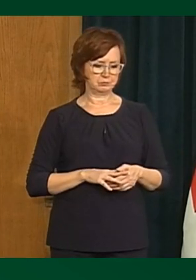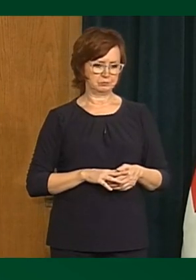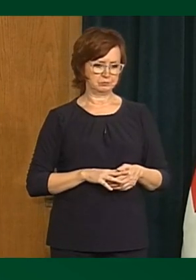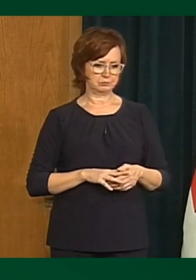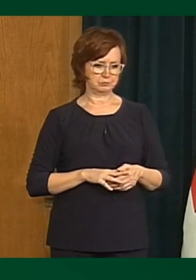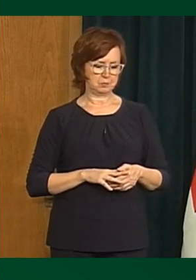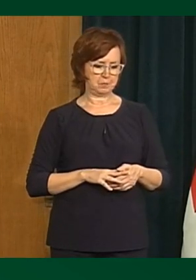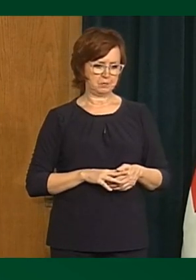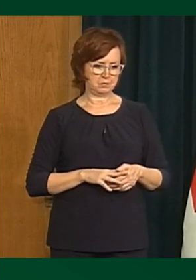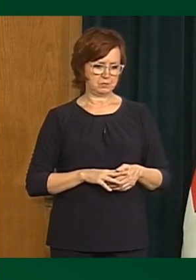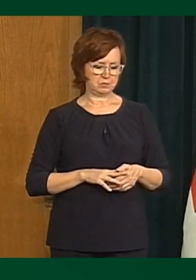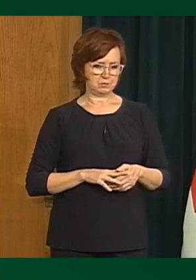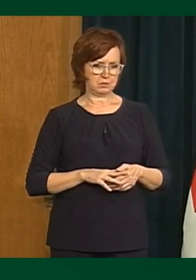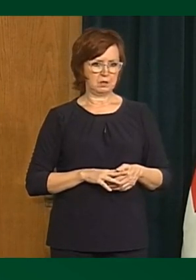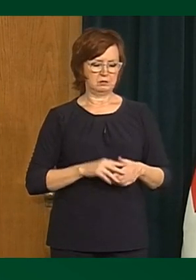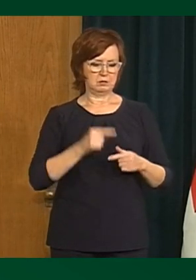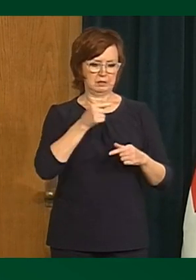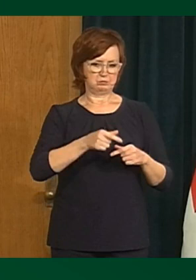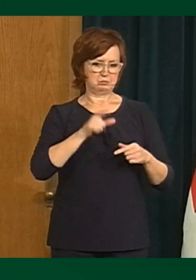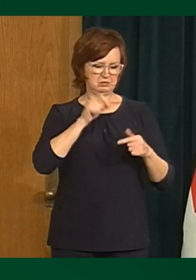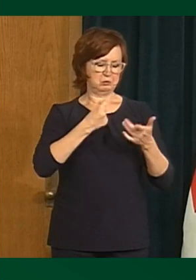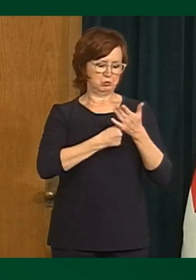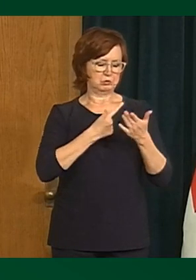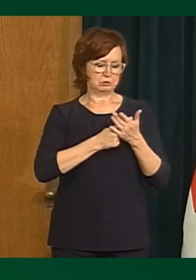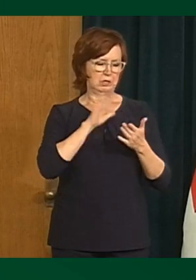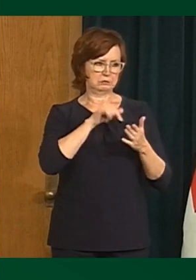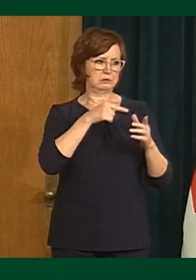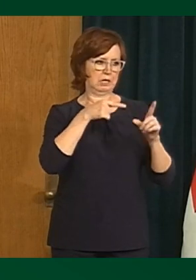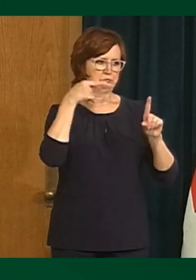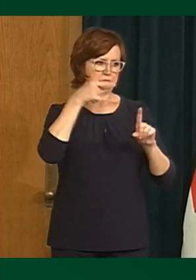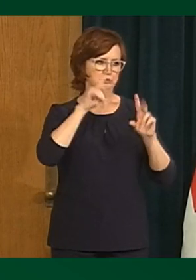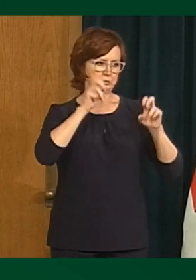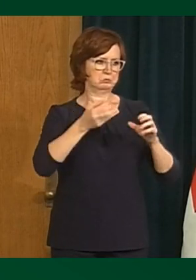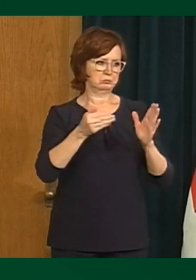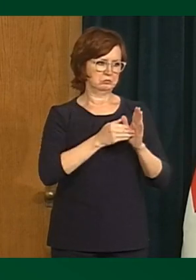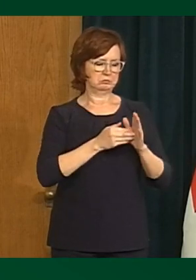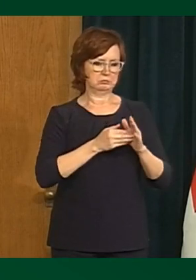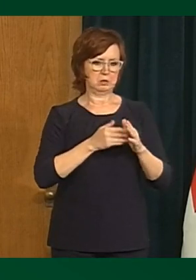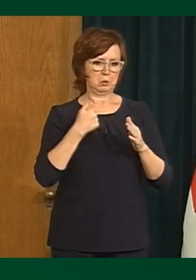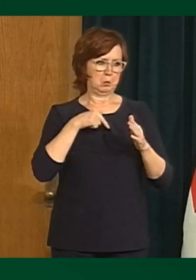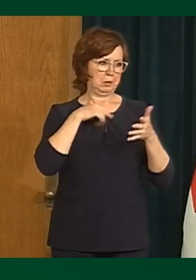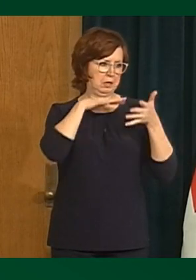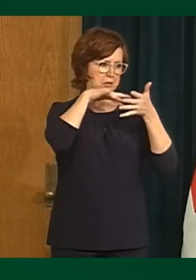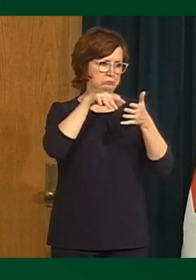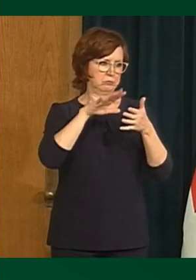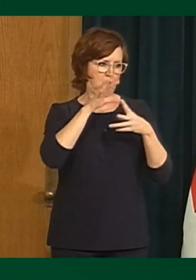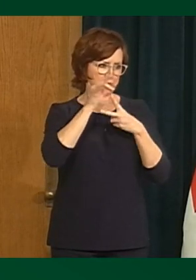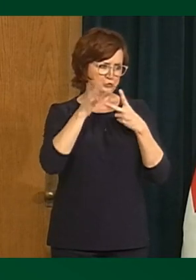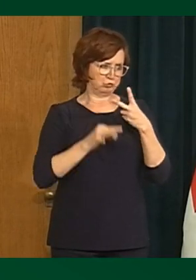over the course of the next day or two to look at what options that we could put forward to not only